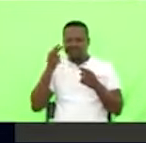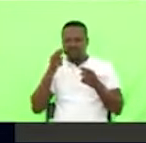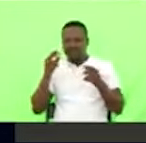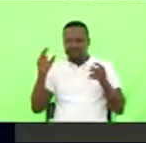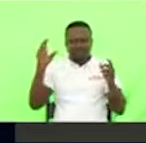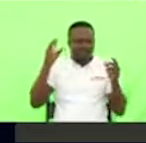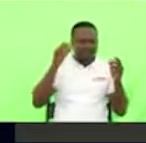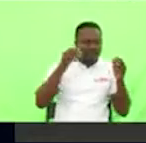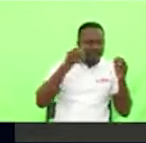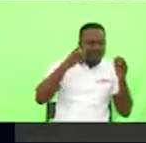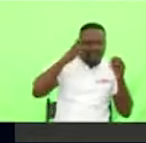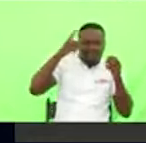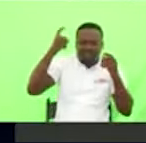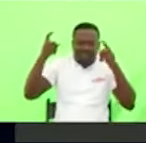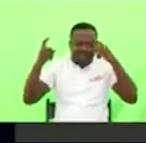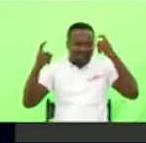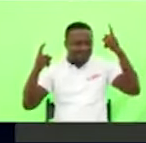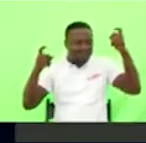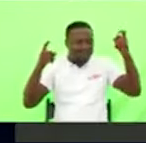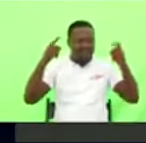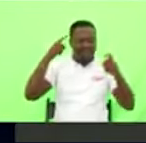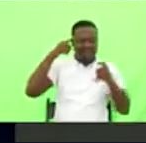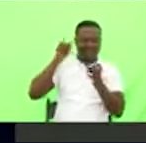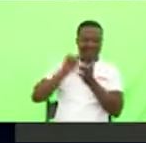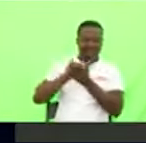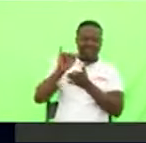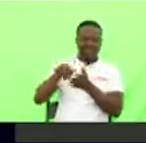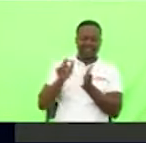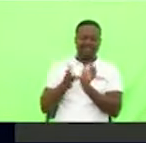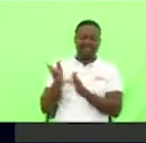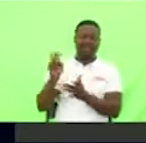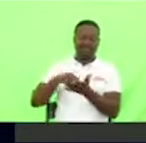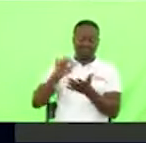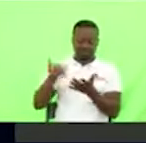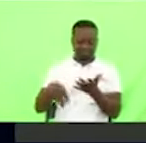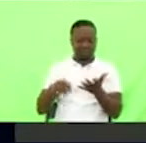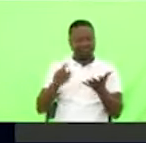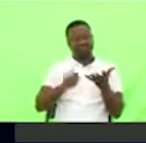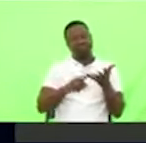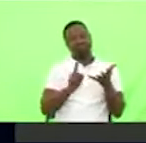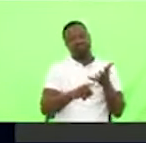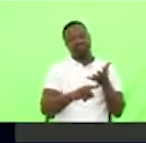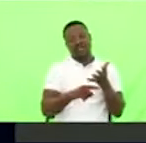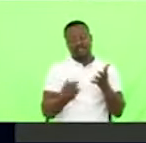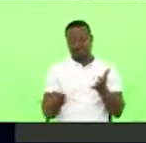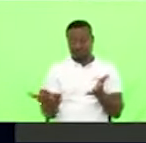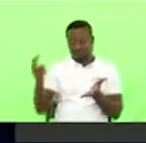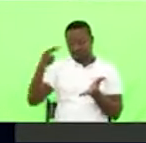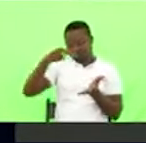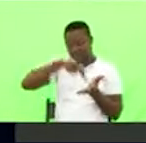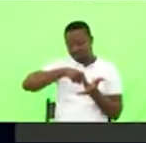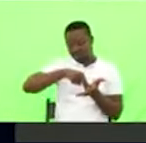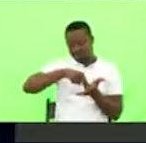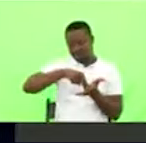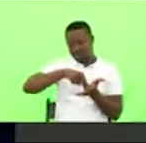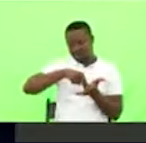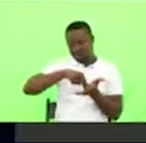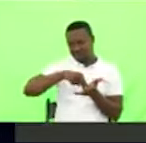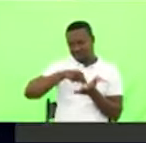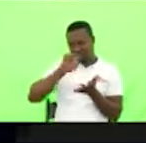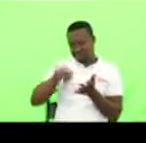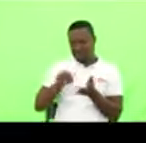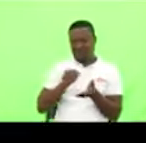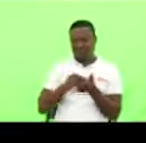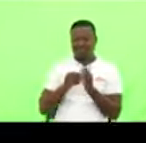And they thought that this one is the resurrection. Number four, the resurrection is a